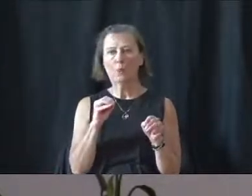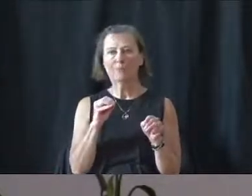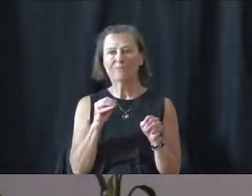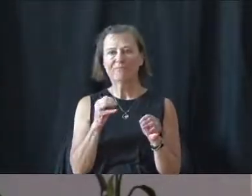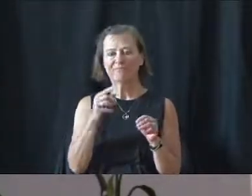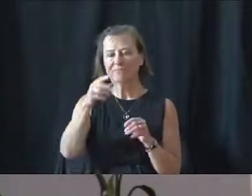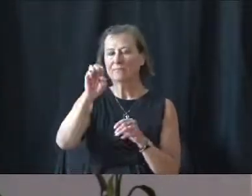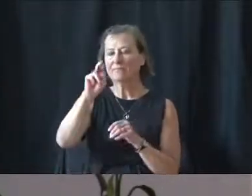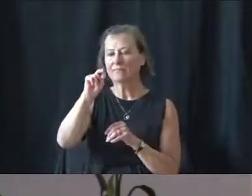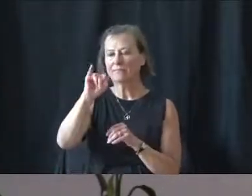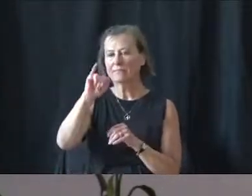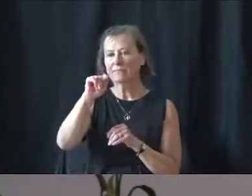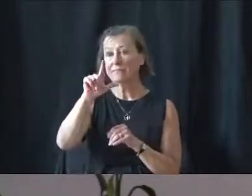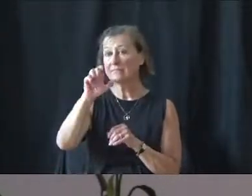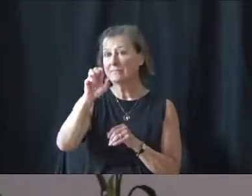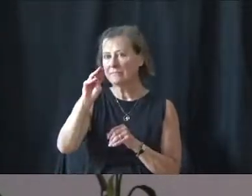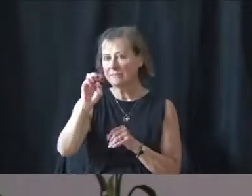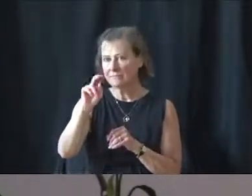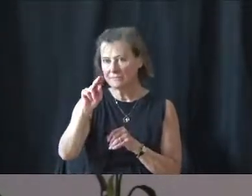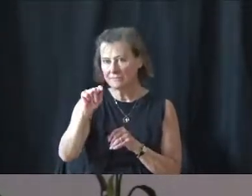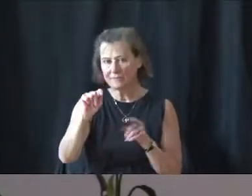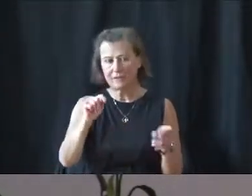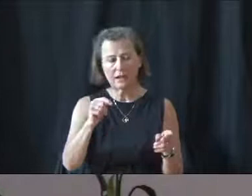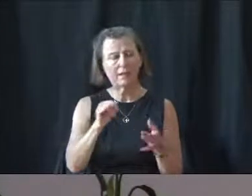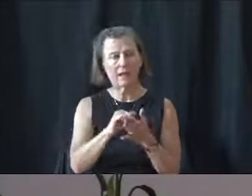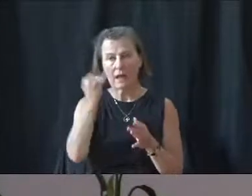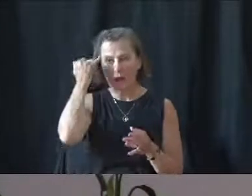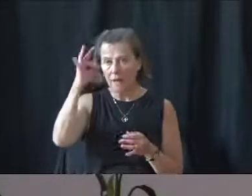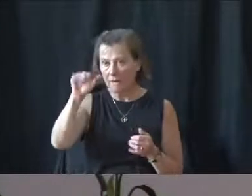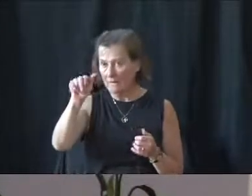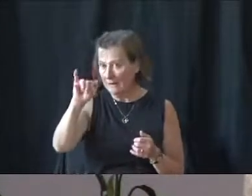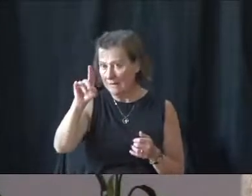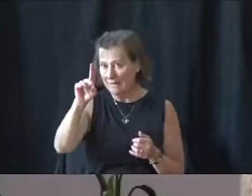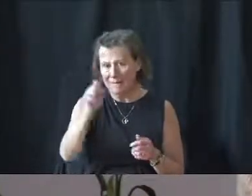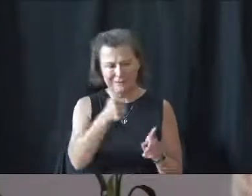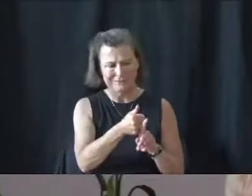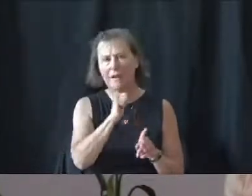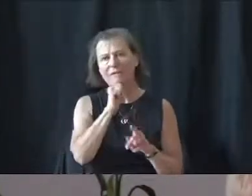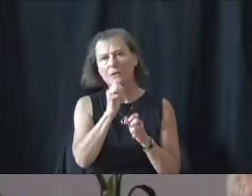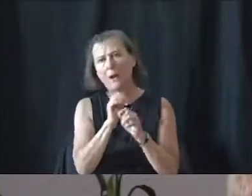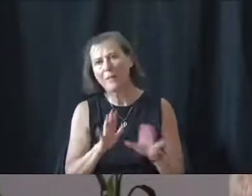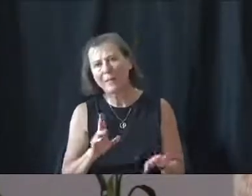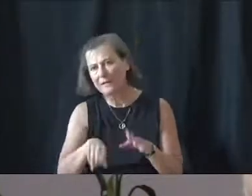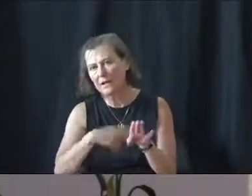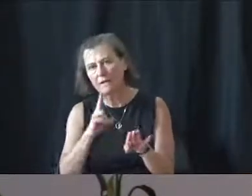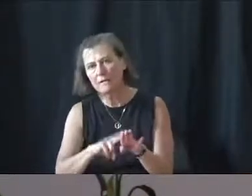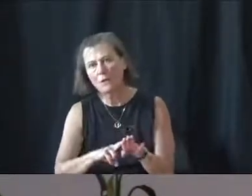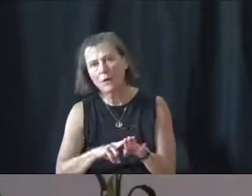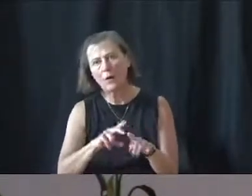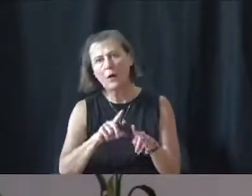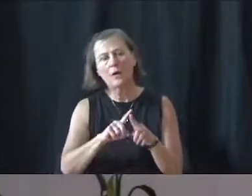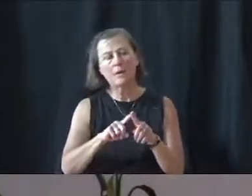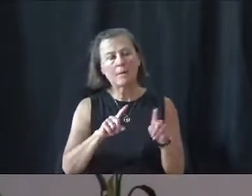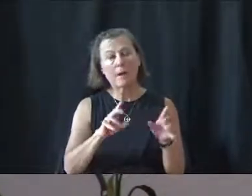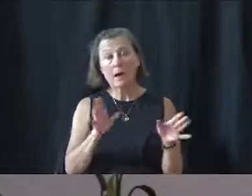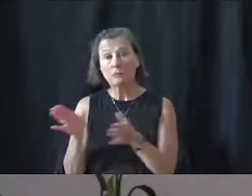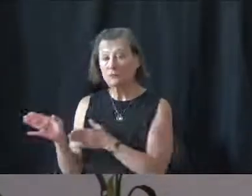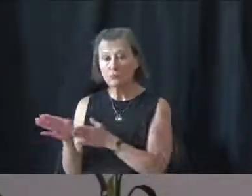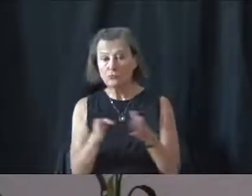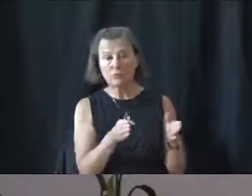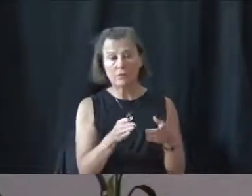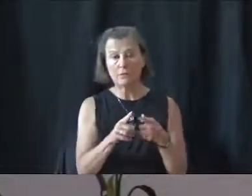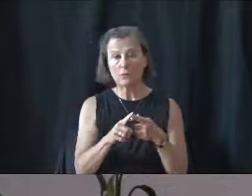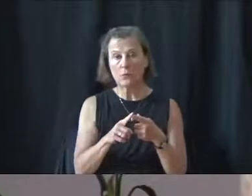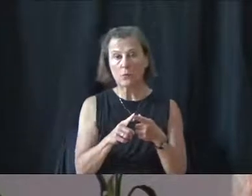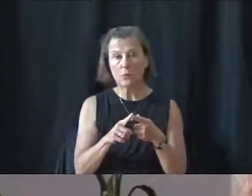The condition of AIDS was itself not a blessing, of course, but the awakening out of business as usual to a more